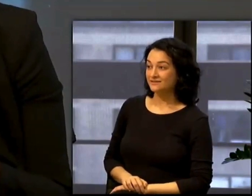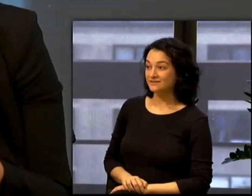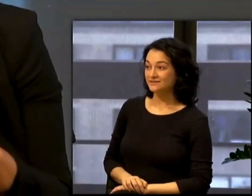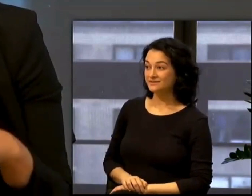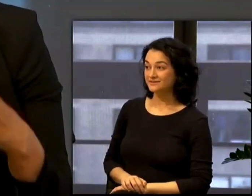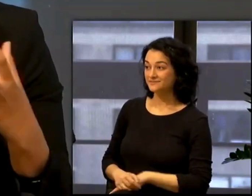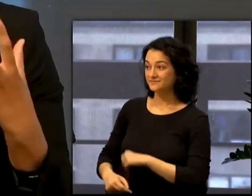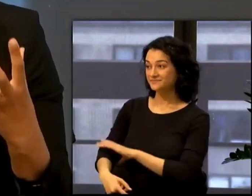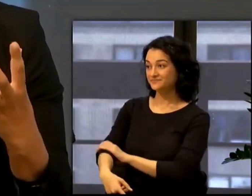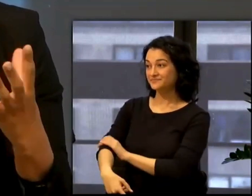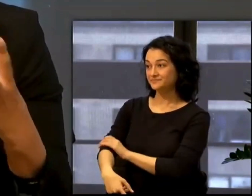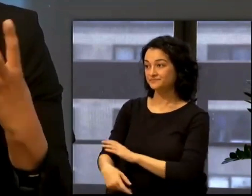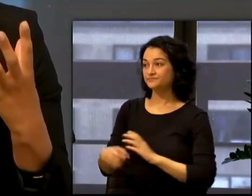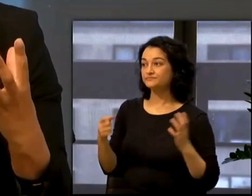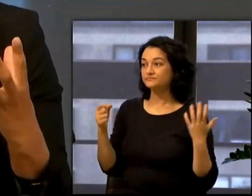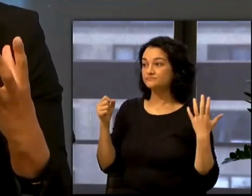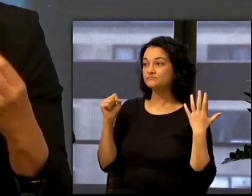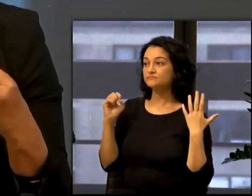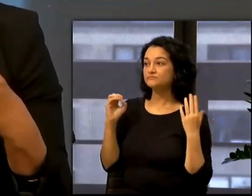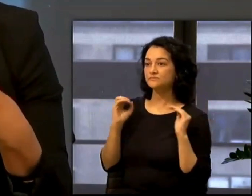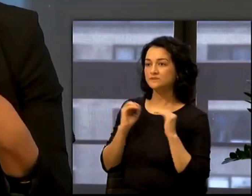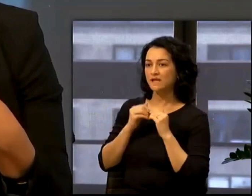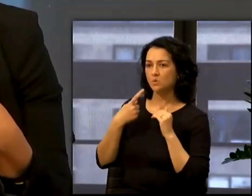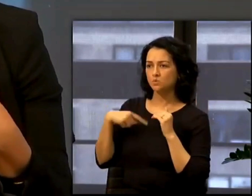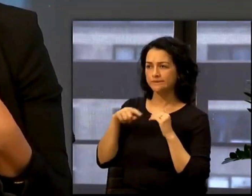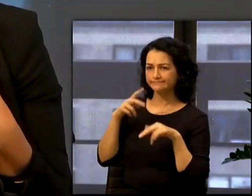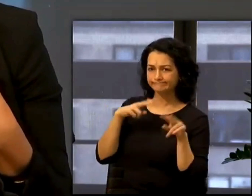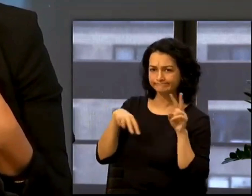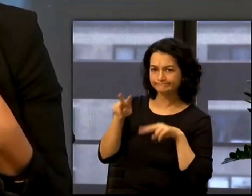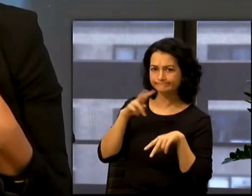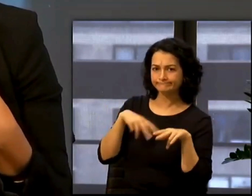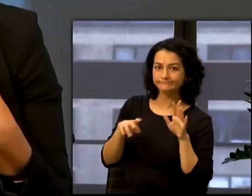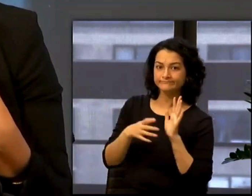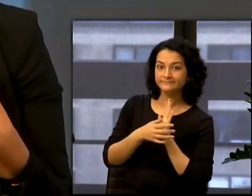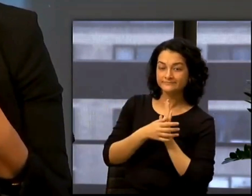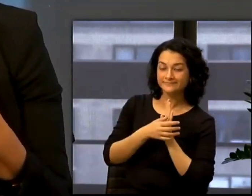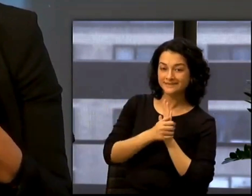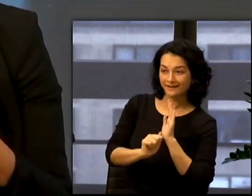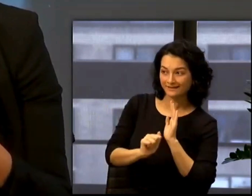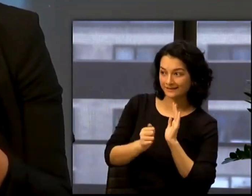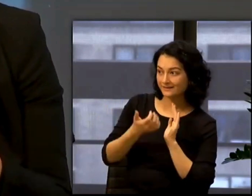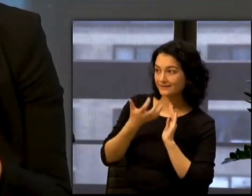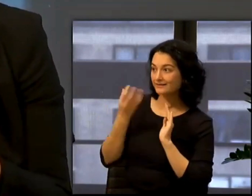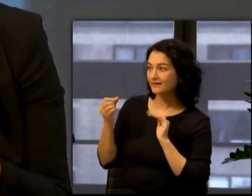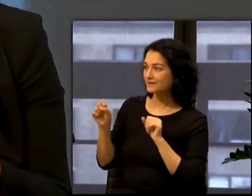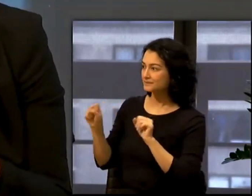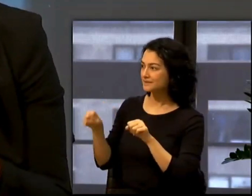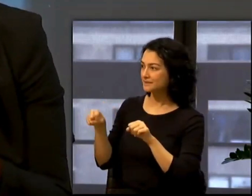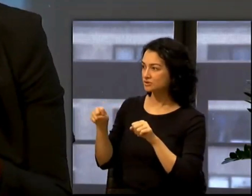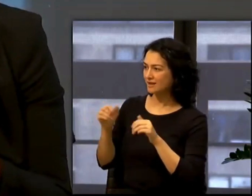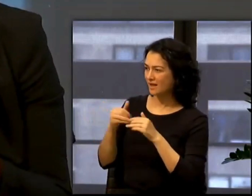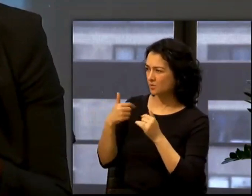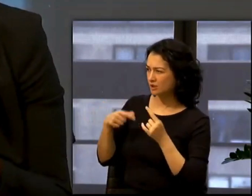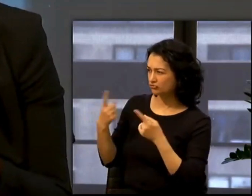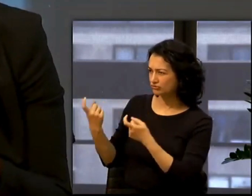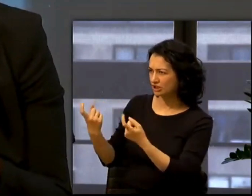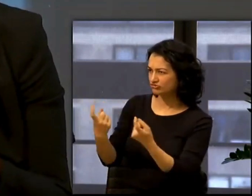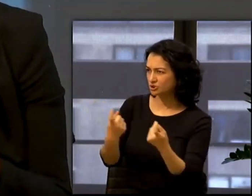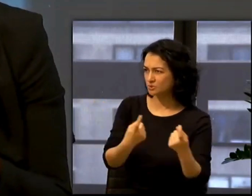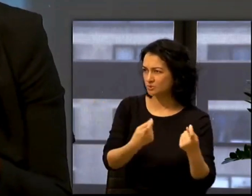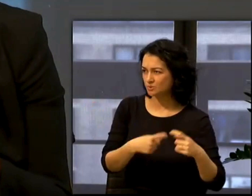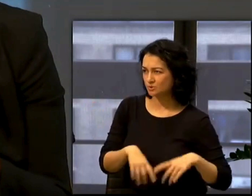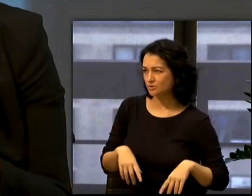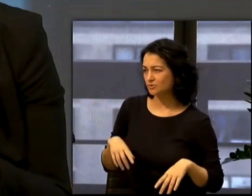that Michael alluded in his opening remarks to the relatively unchecked entrance of a